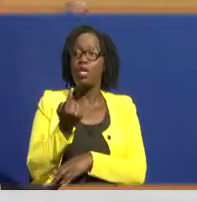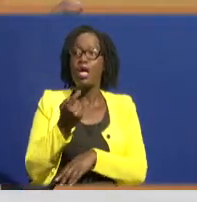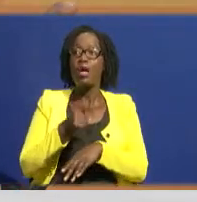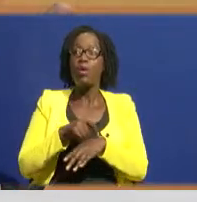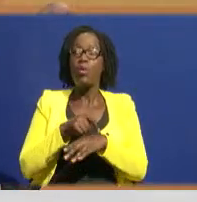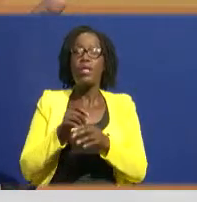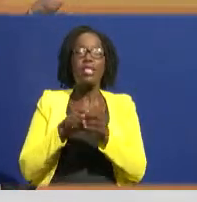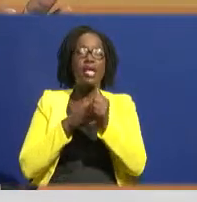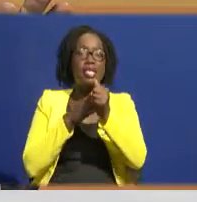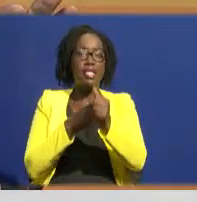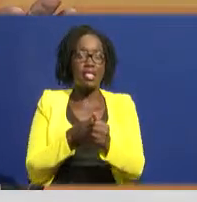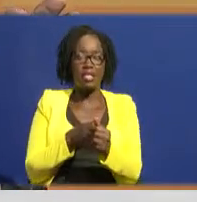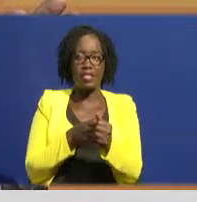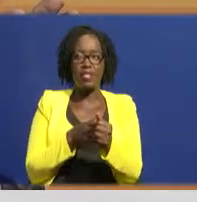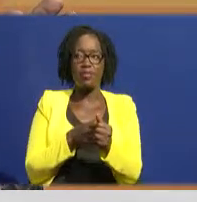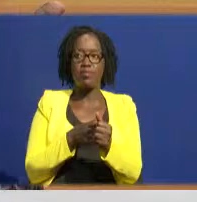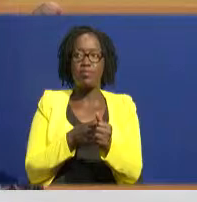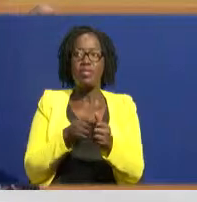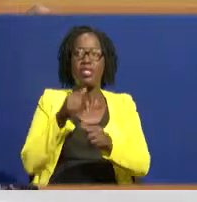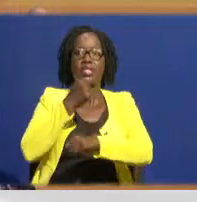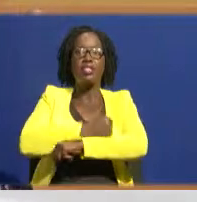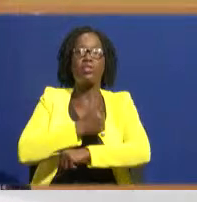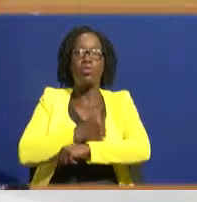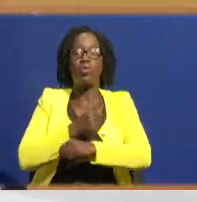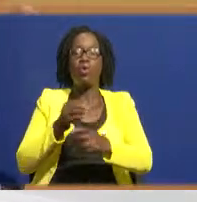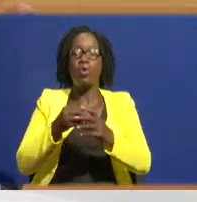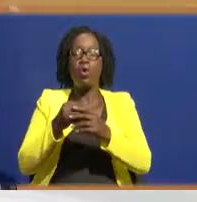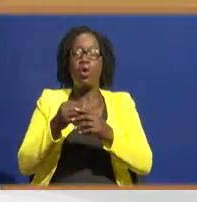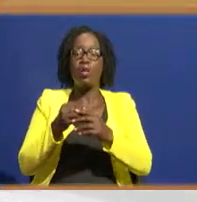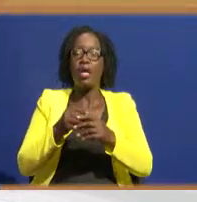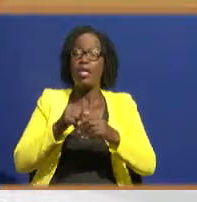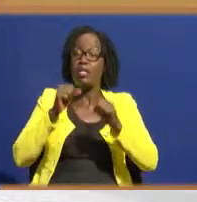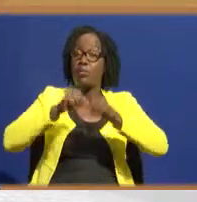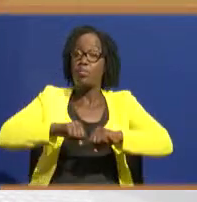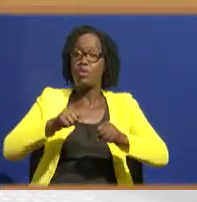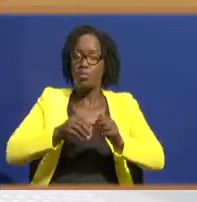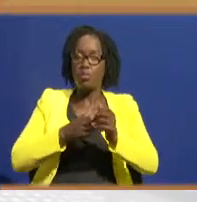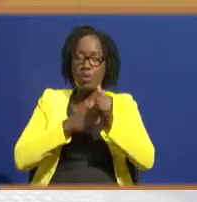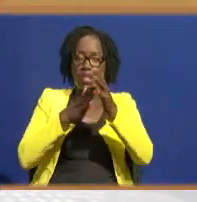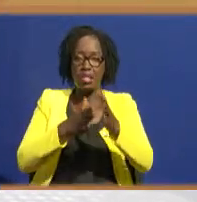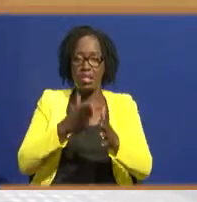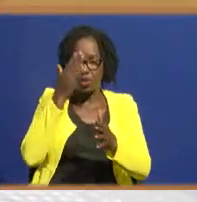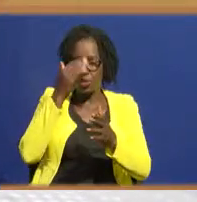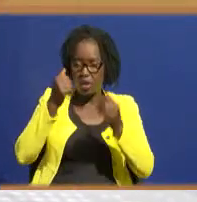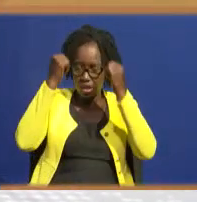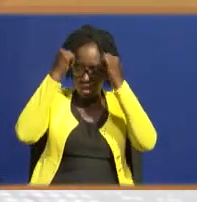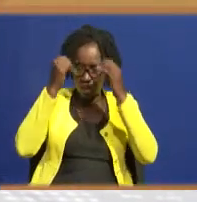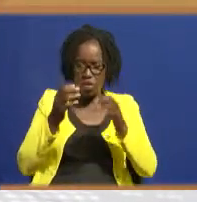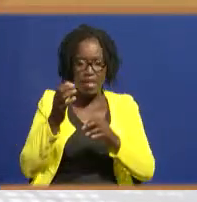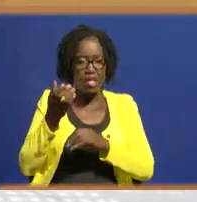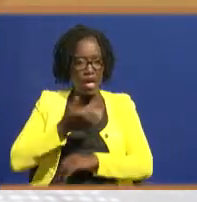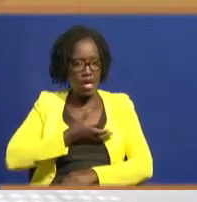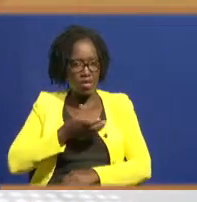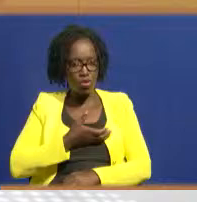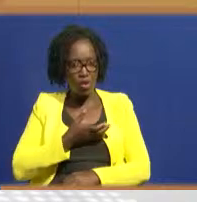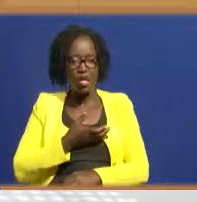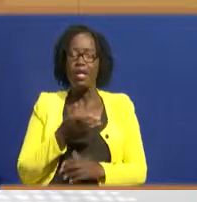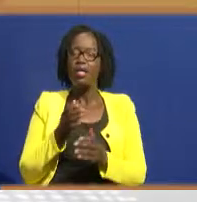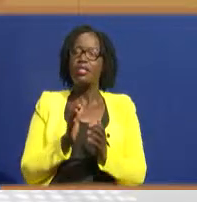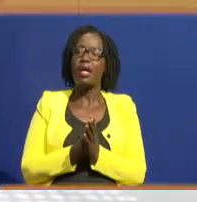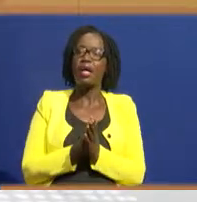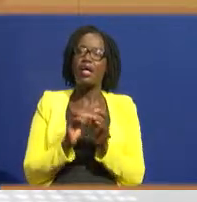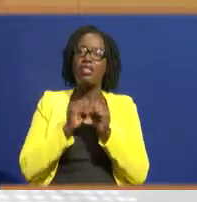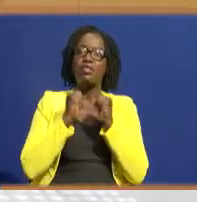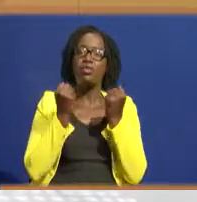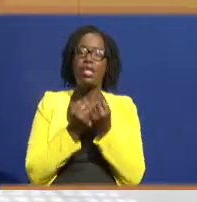are leading in school or their potential leaders, because here we are looking at the student council, we are looking at the